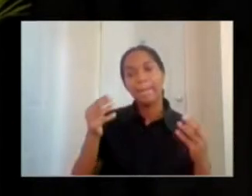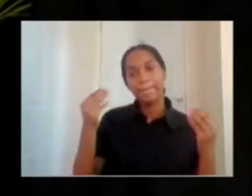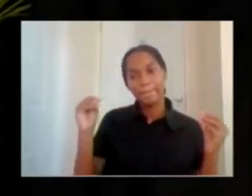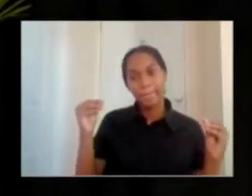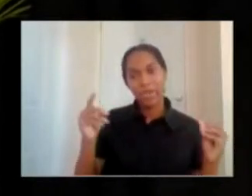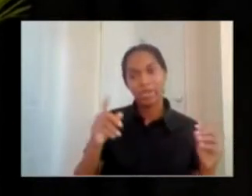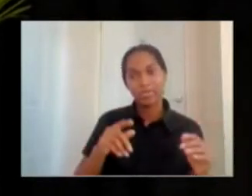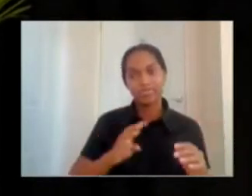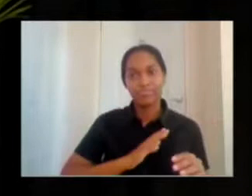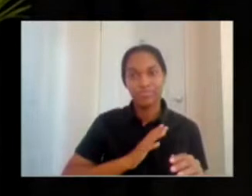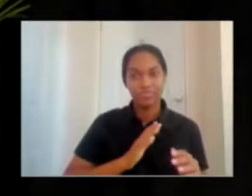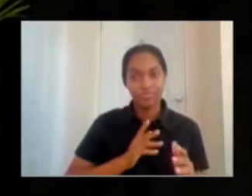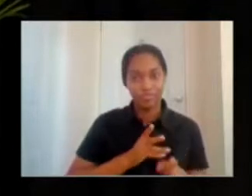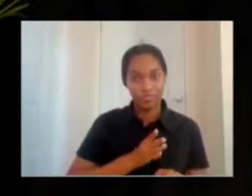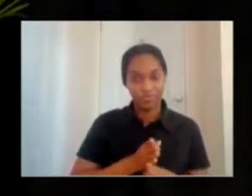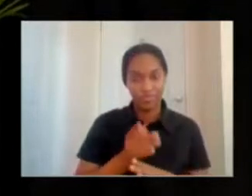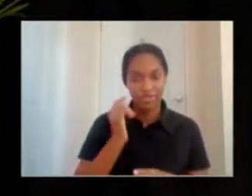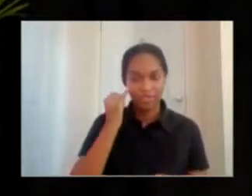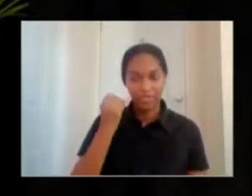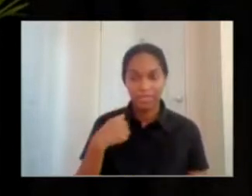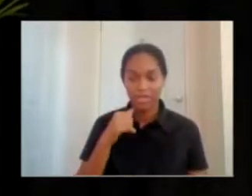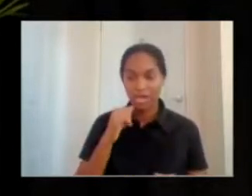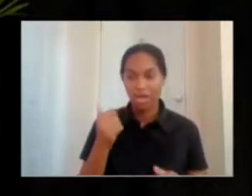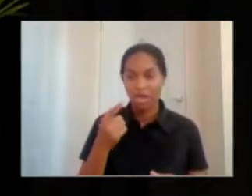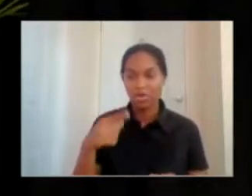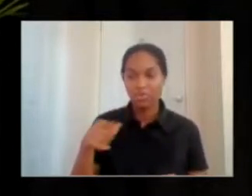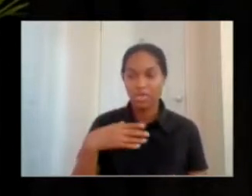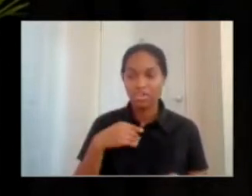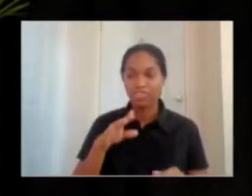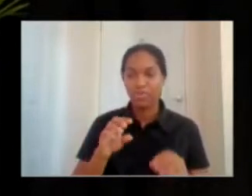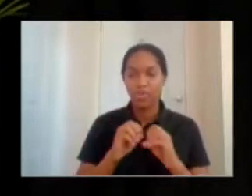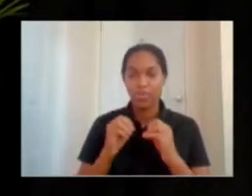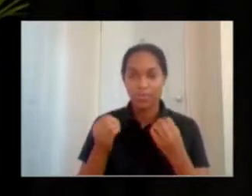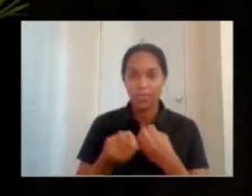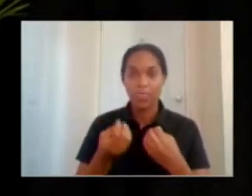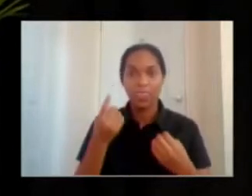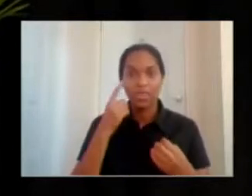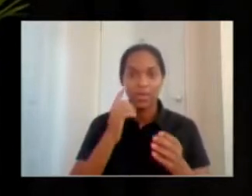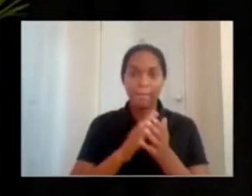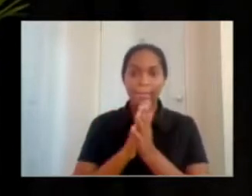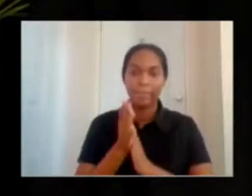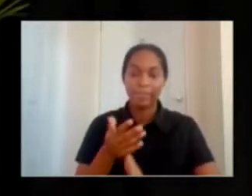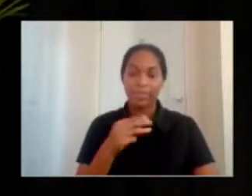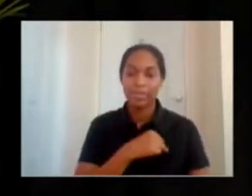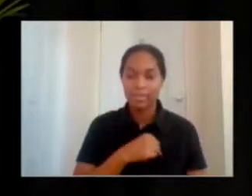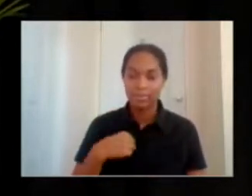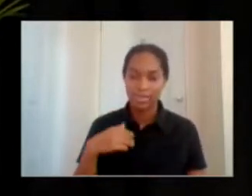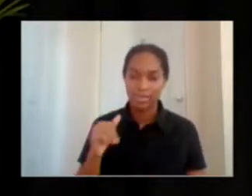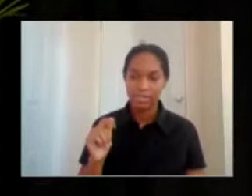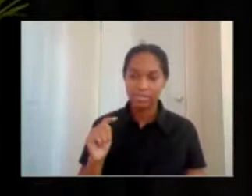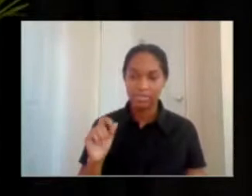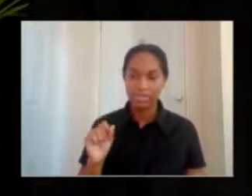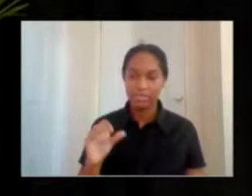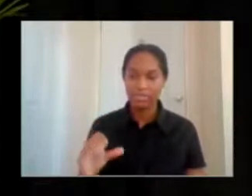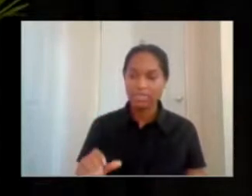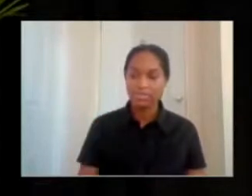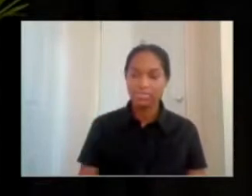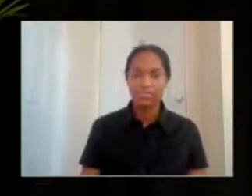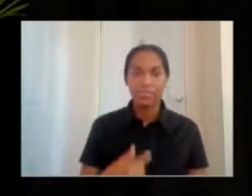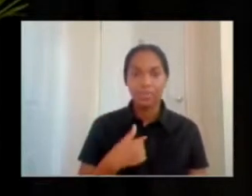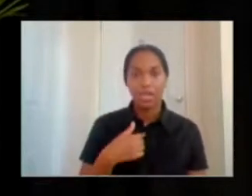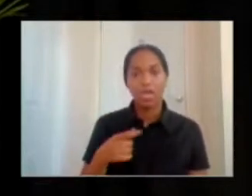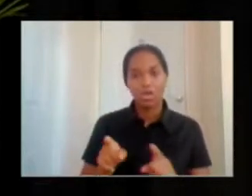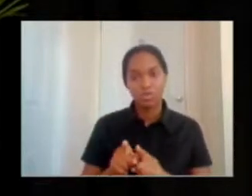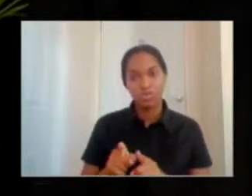didn't want all of you and your organizations to become members of ATSC. I also